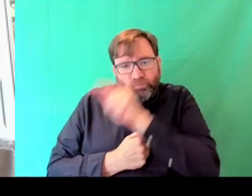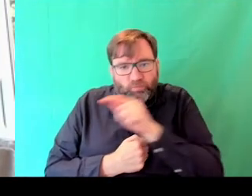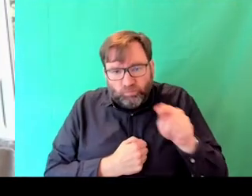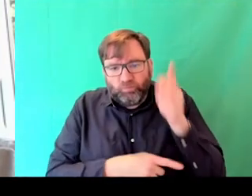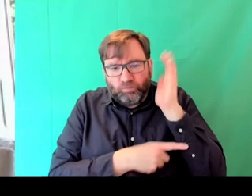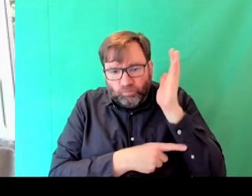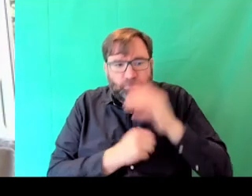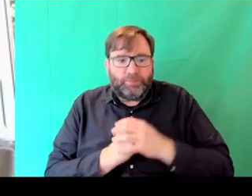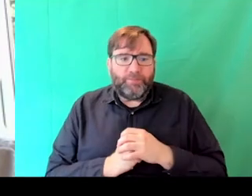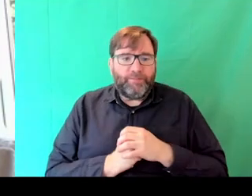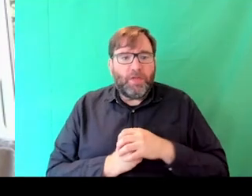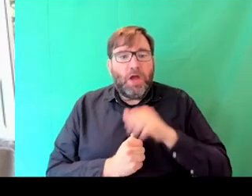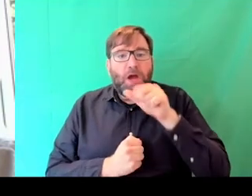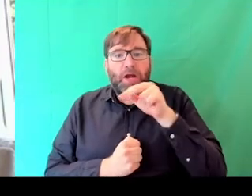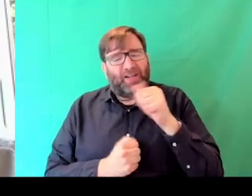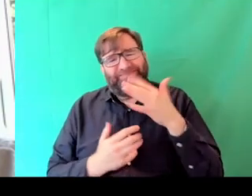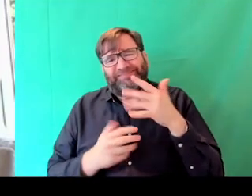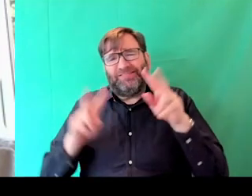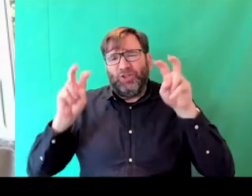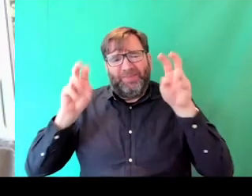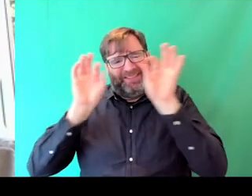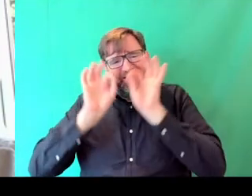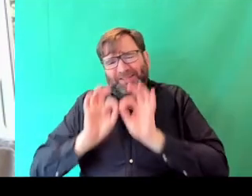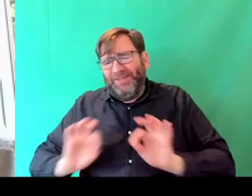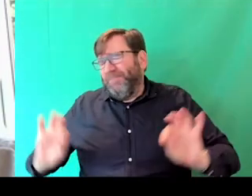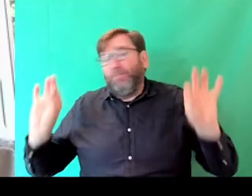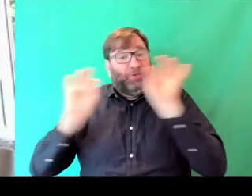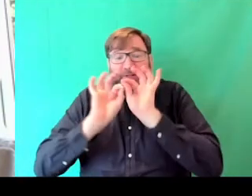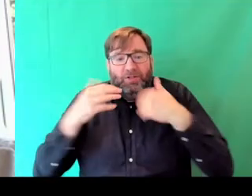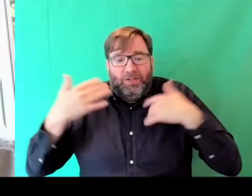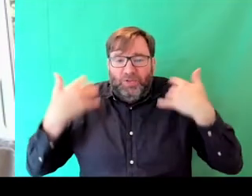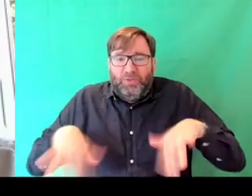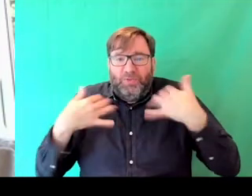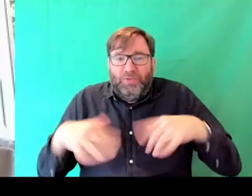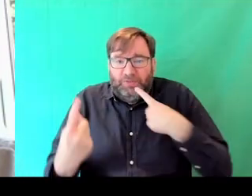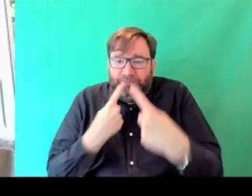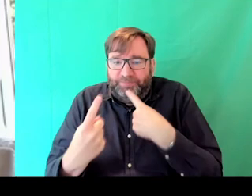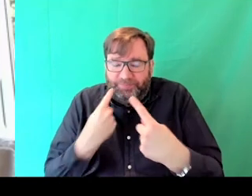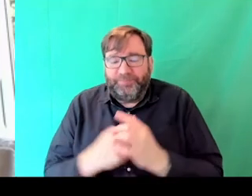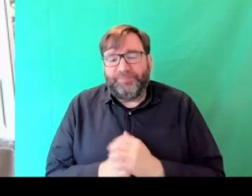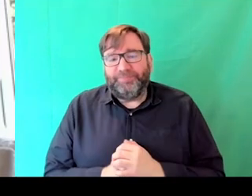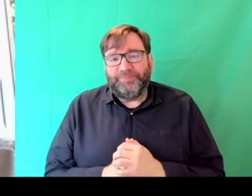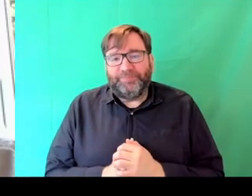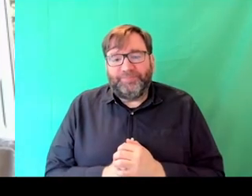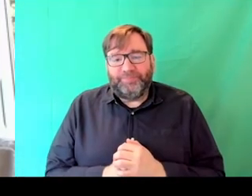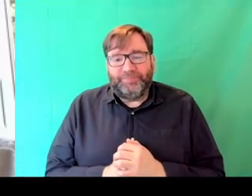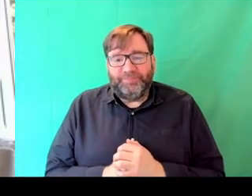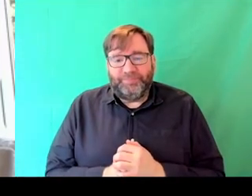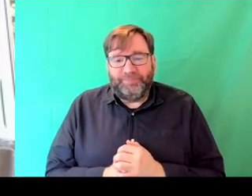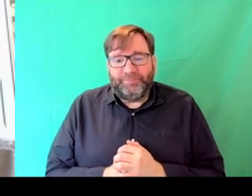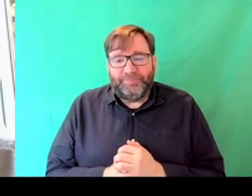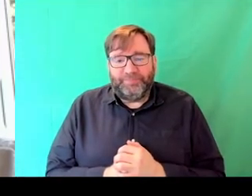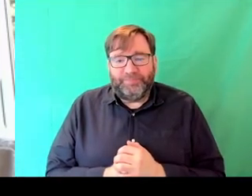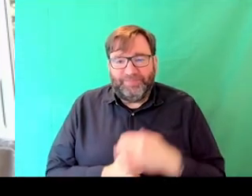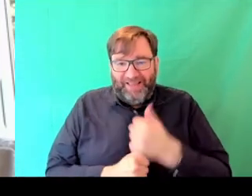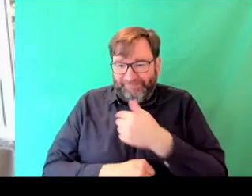depression, and wouldn't be here today without some incredible support systems. And I think there's a couple things. One,